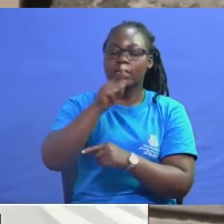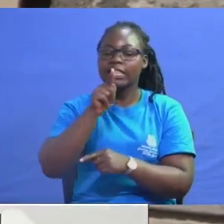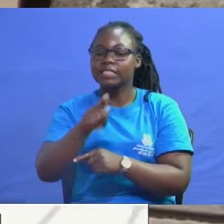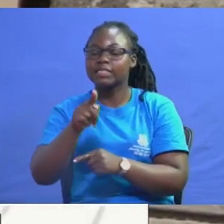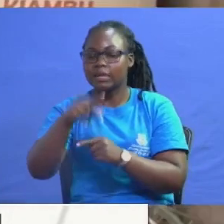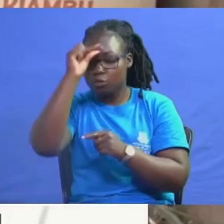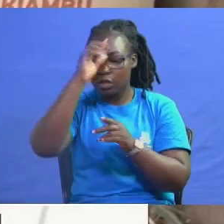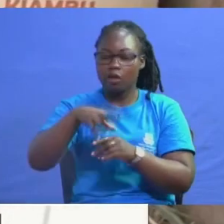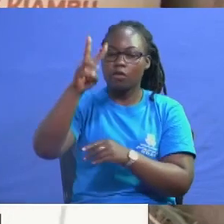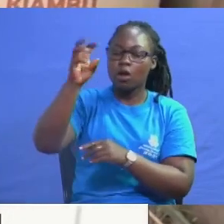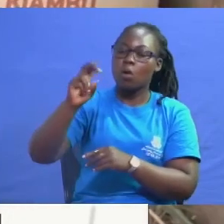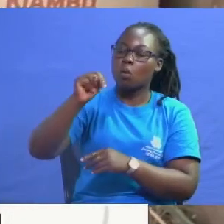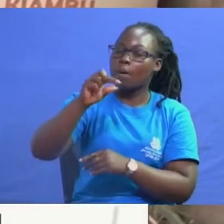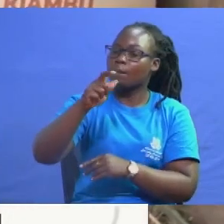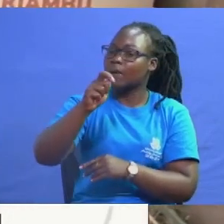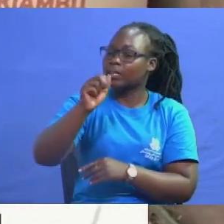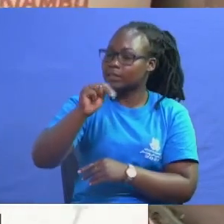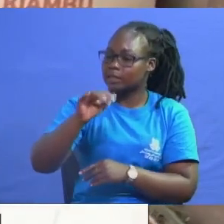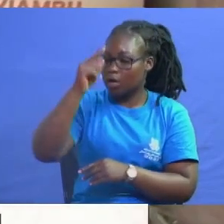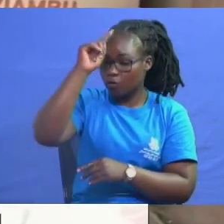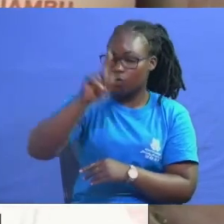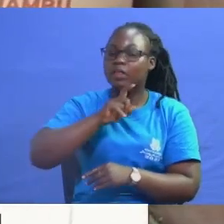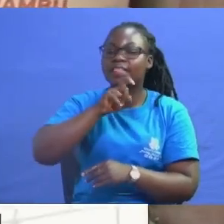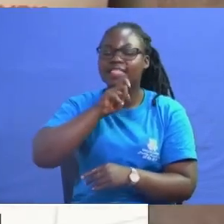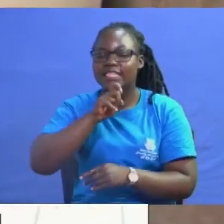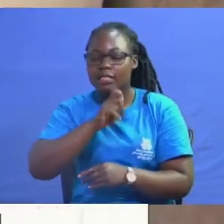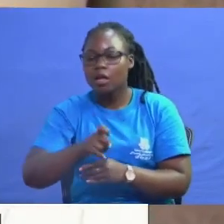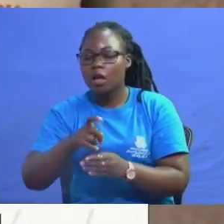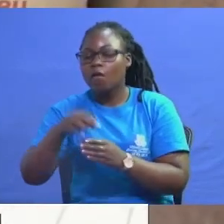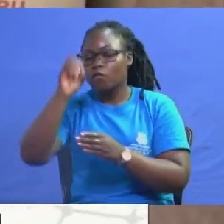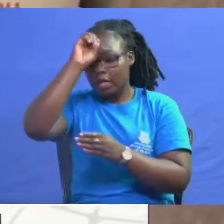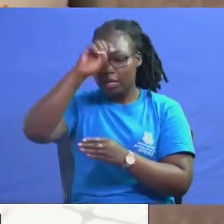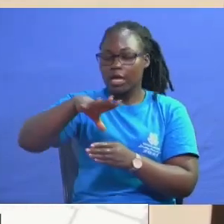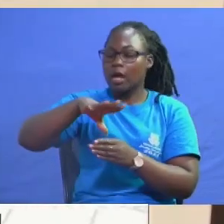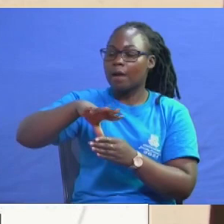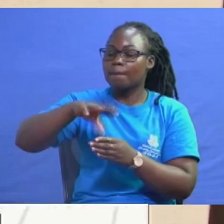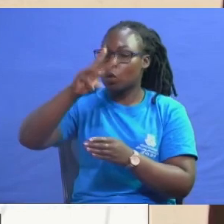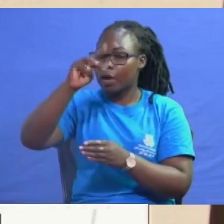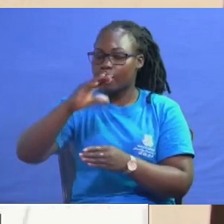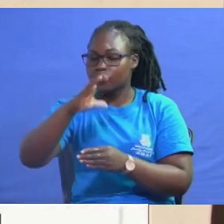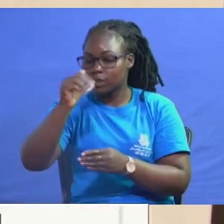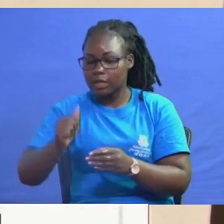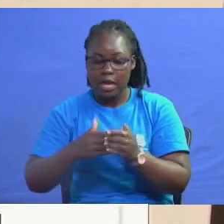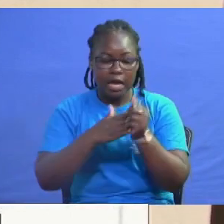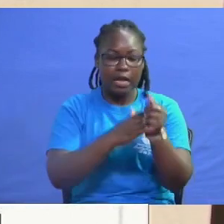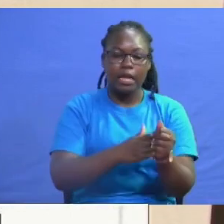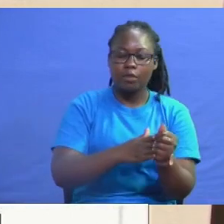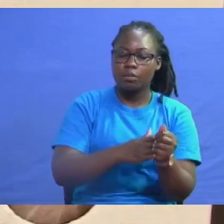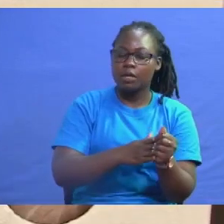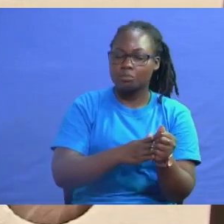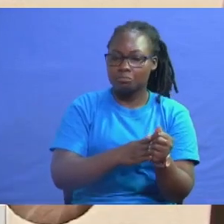his donations of chicks to households, Kiambu Member of County Assemblies led by Kiambu Ward